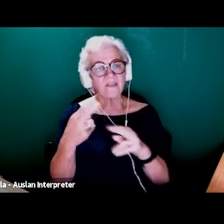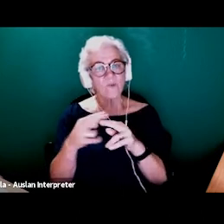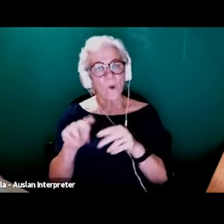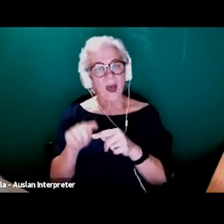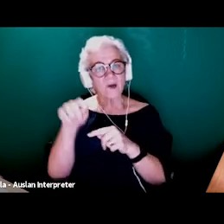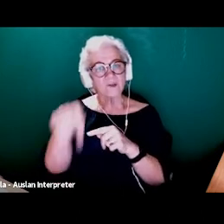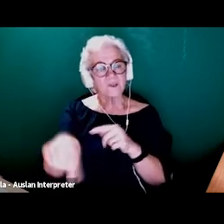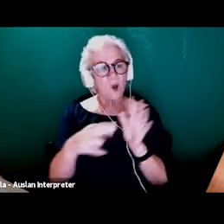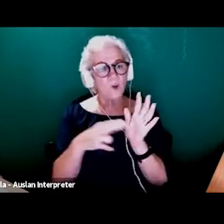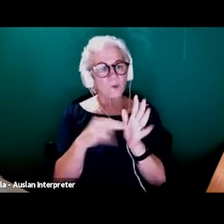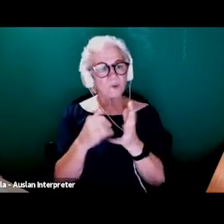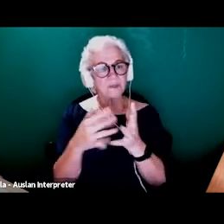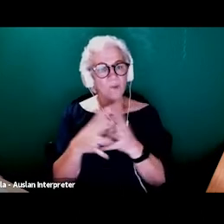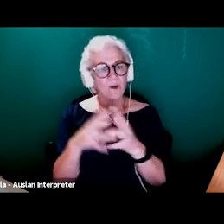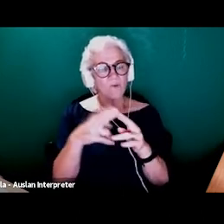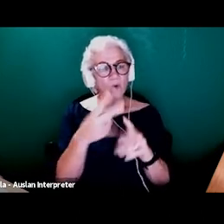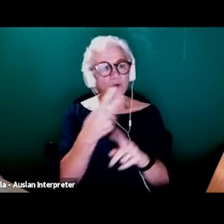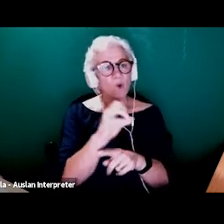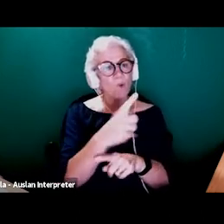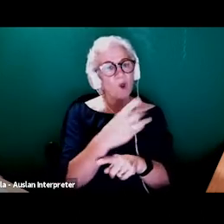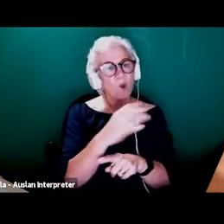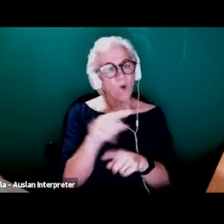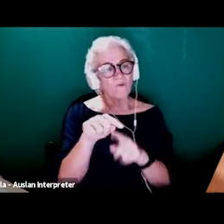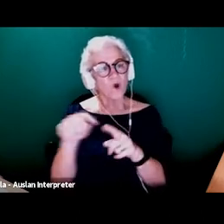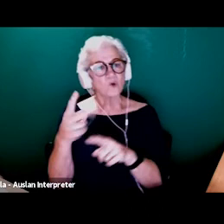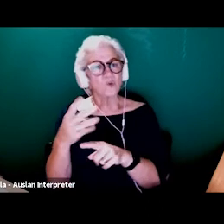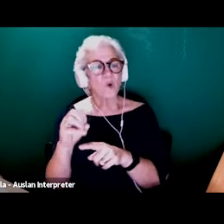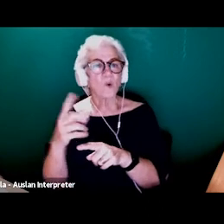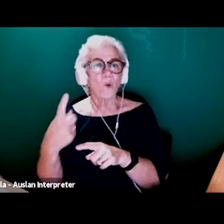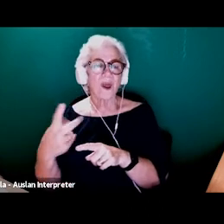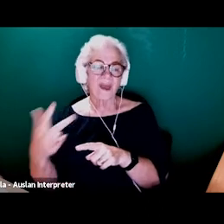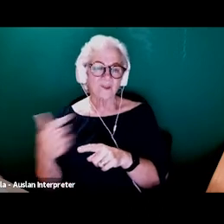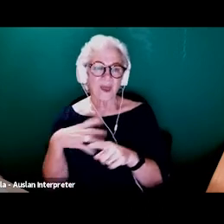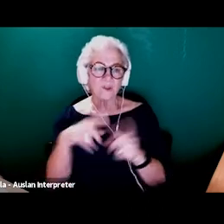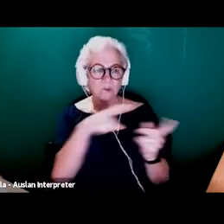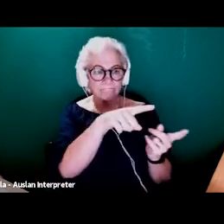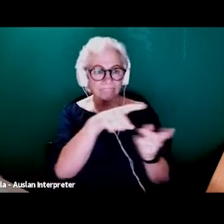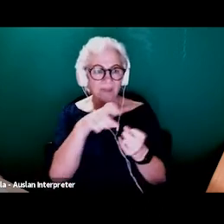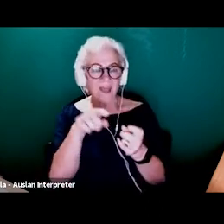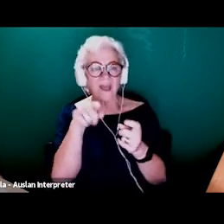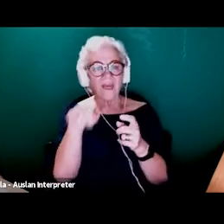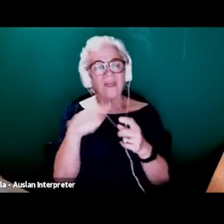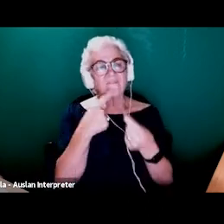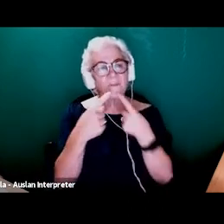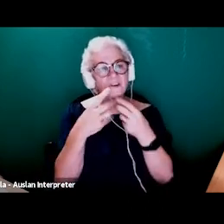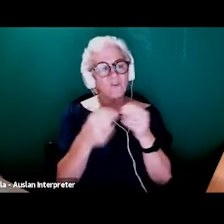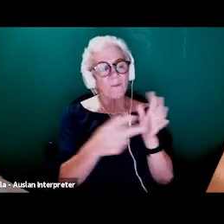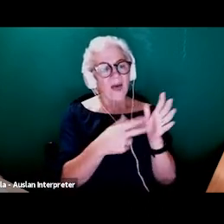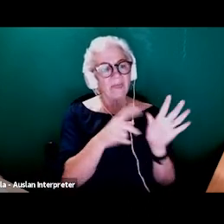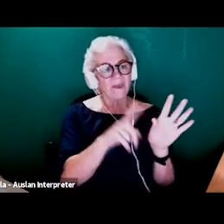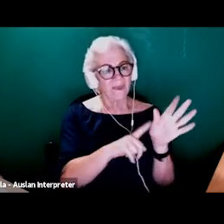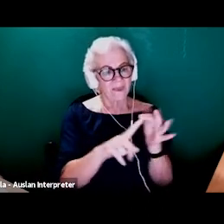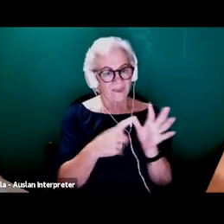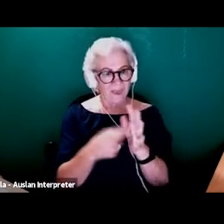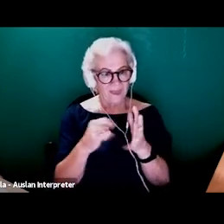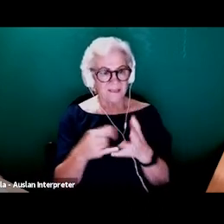to 2018. So we had to infer from the previous years. We did not account for differences in OAT severity or mode